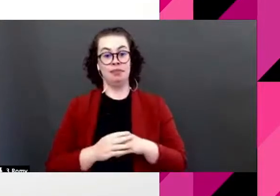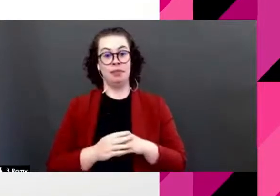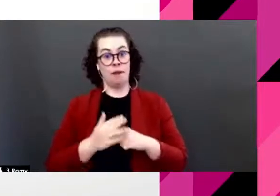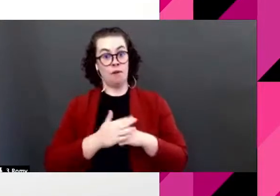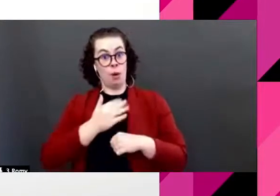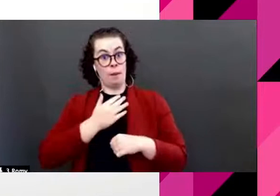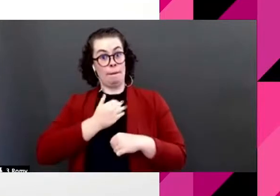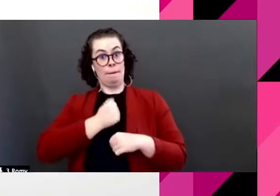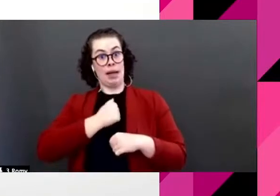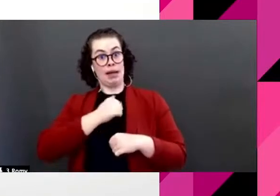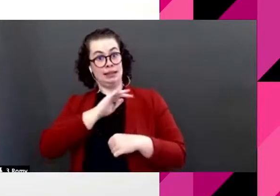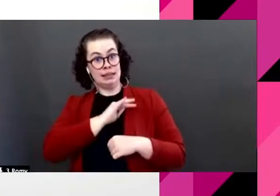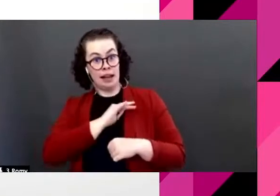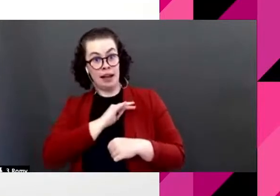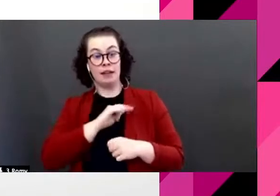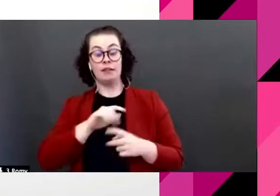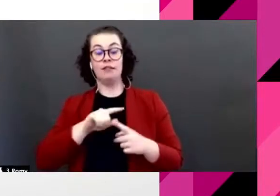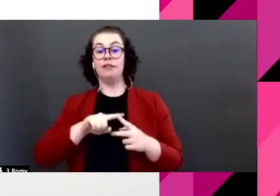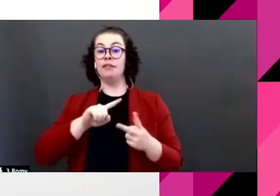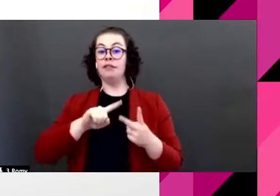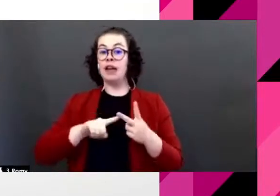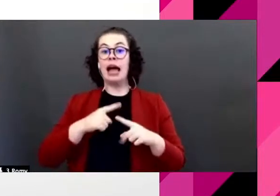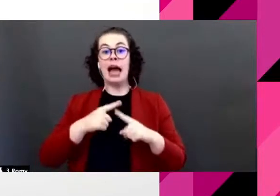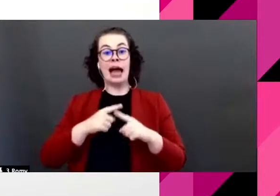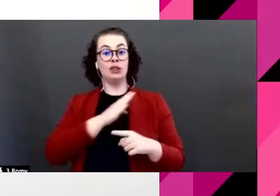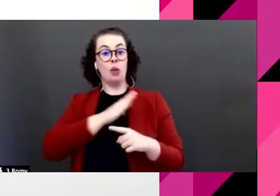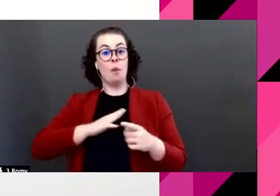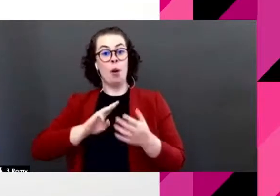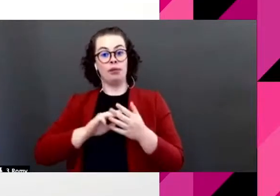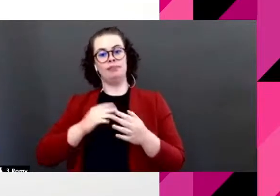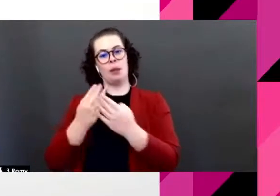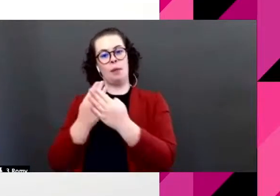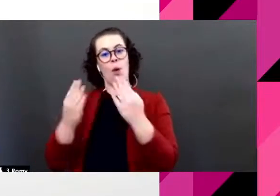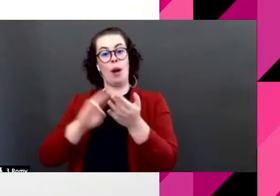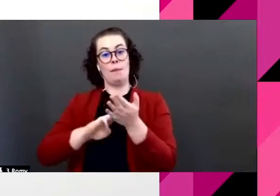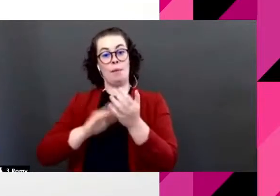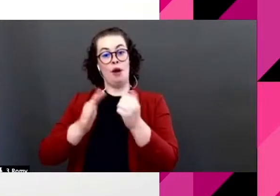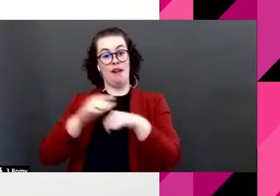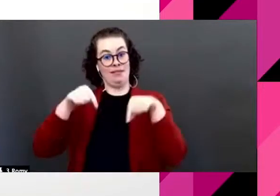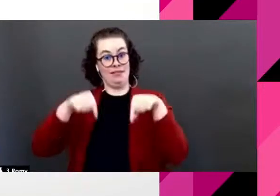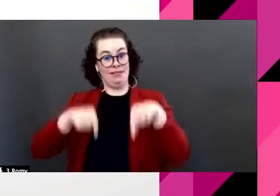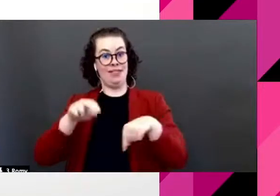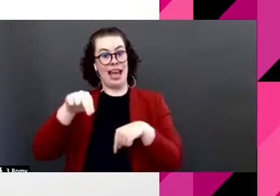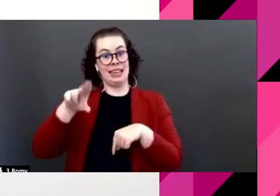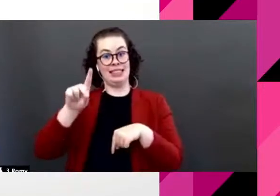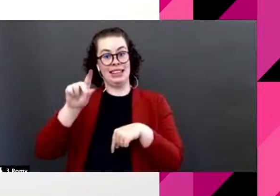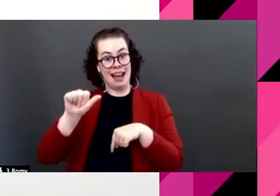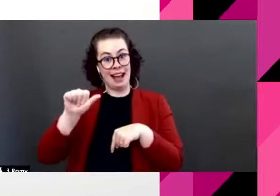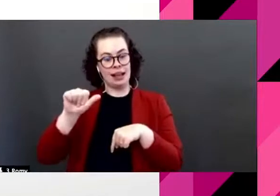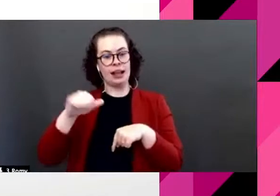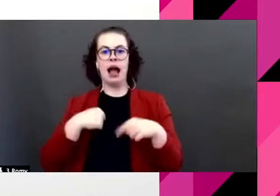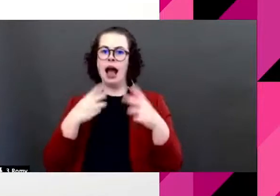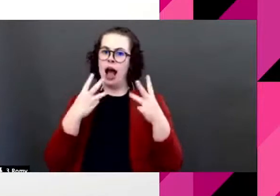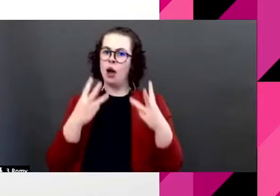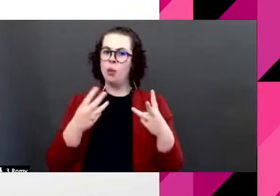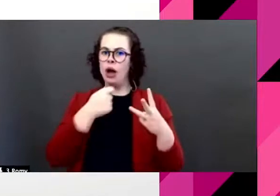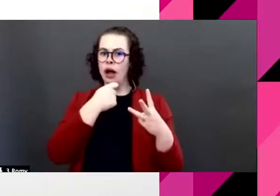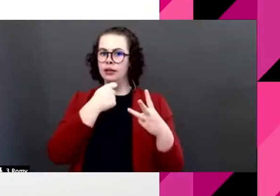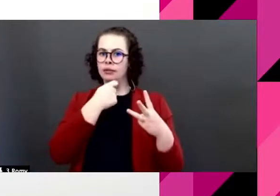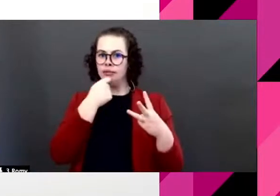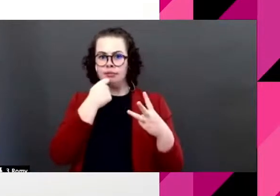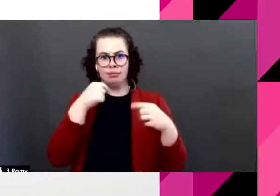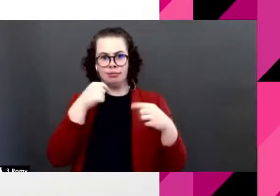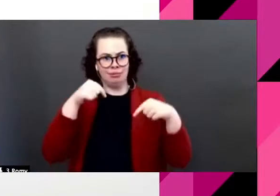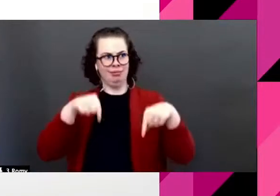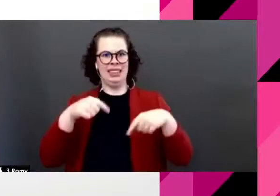on behalf of the board members of the authority, I'd like to take this opportunity on this unusual and special